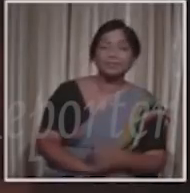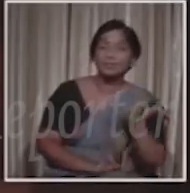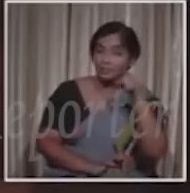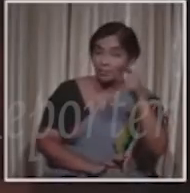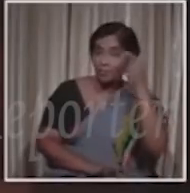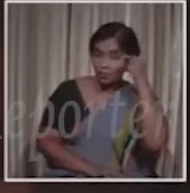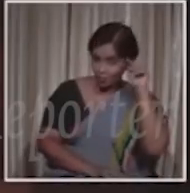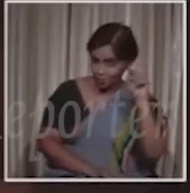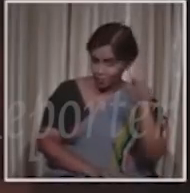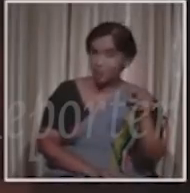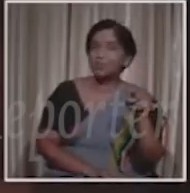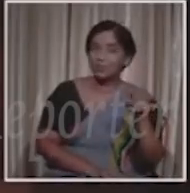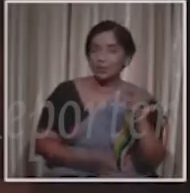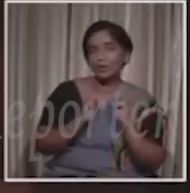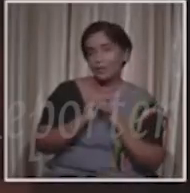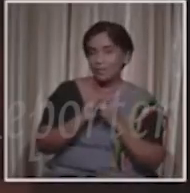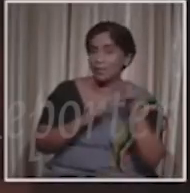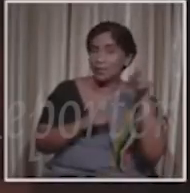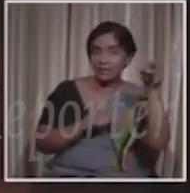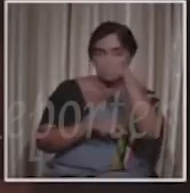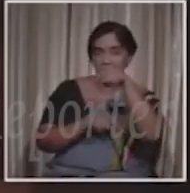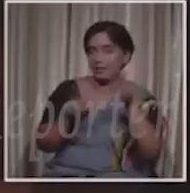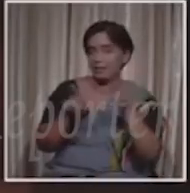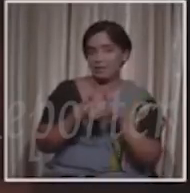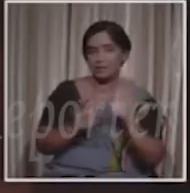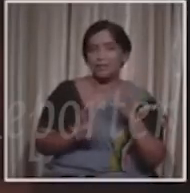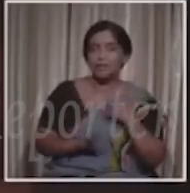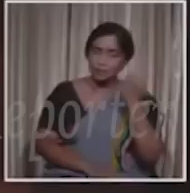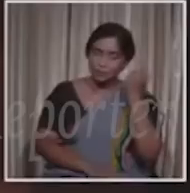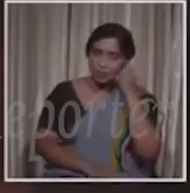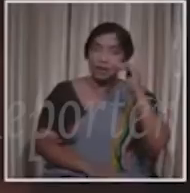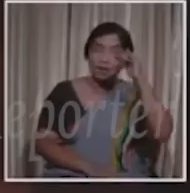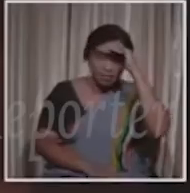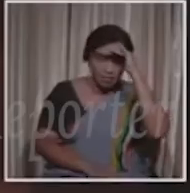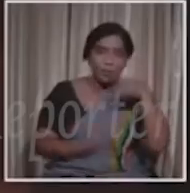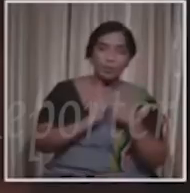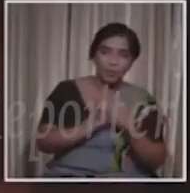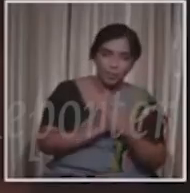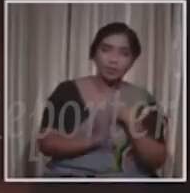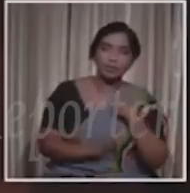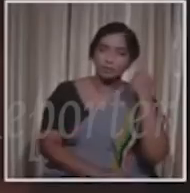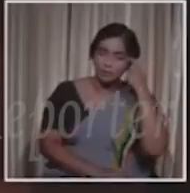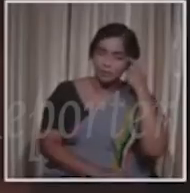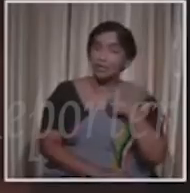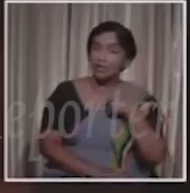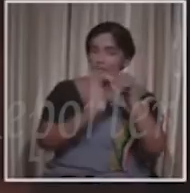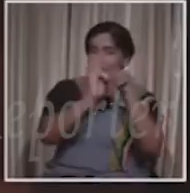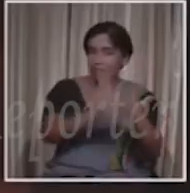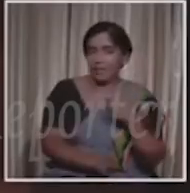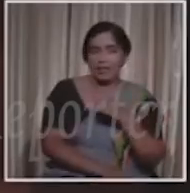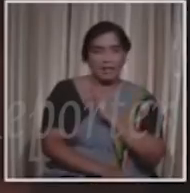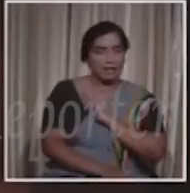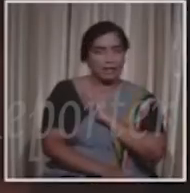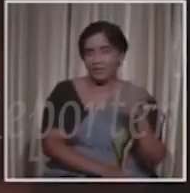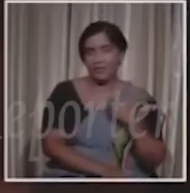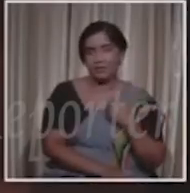Unlike many who have a distaste for you. Yeah. Unlike many who have a distaste for you, we respect political leaders. No. Okay. So I don't want to marginalize you.